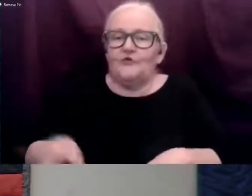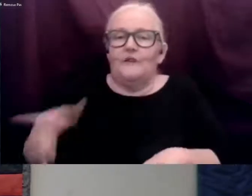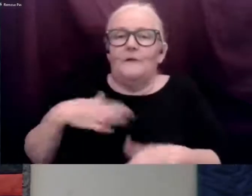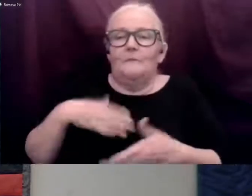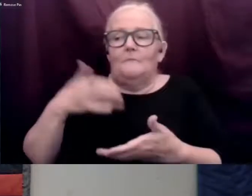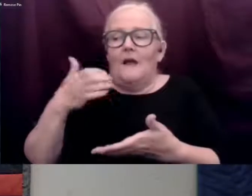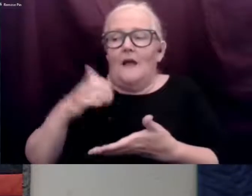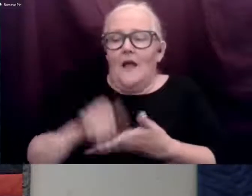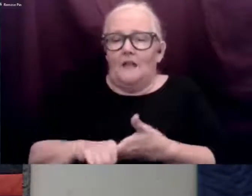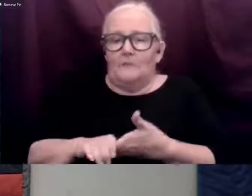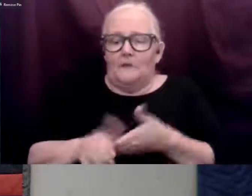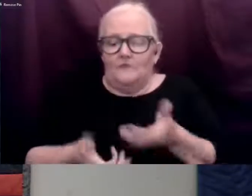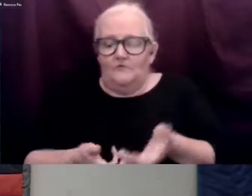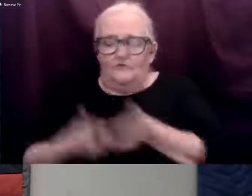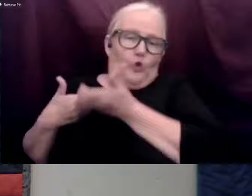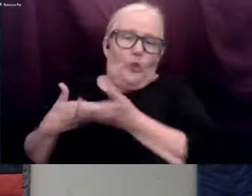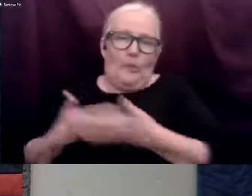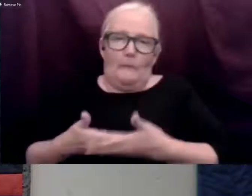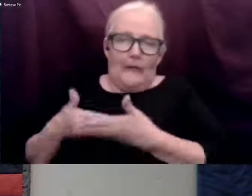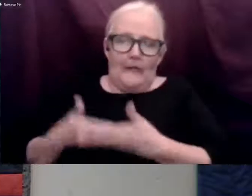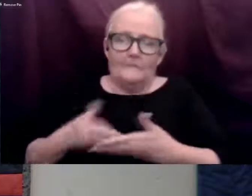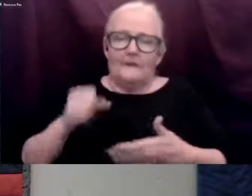of being by myself.